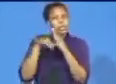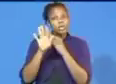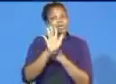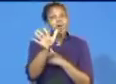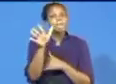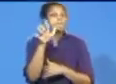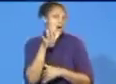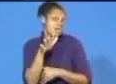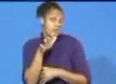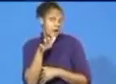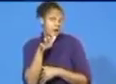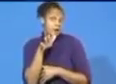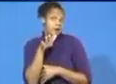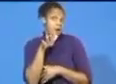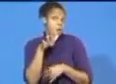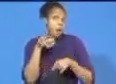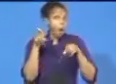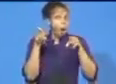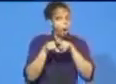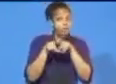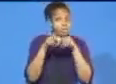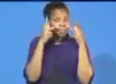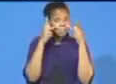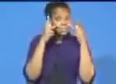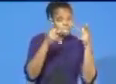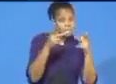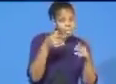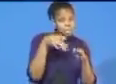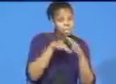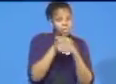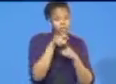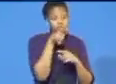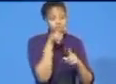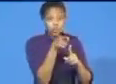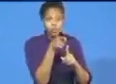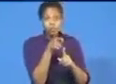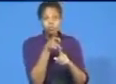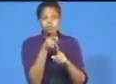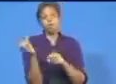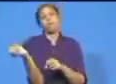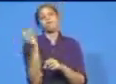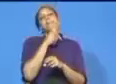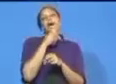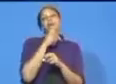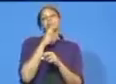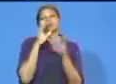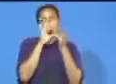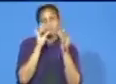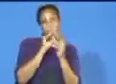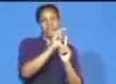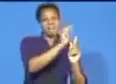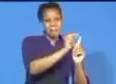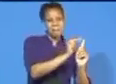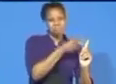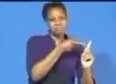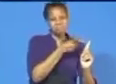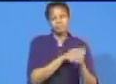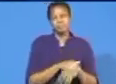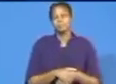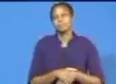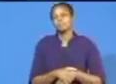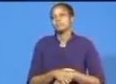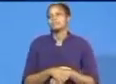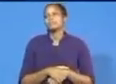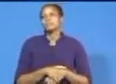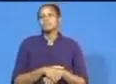mother, which I also see in you. So let's get back to Naaman now. We're